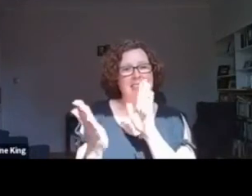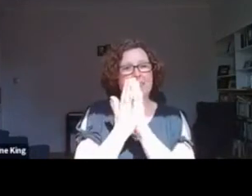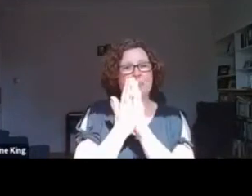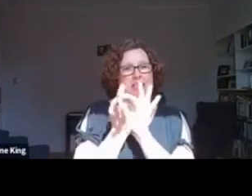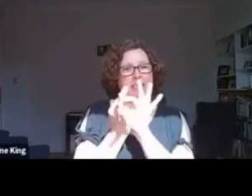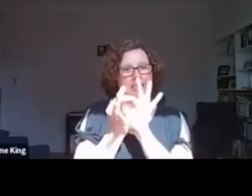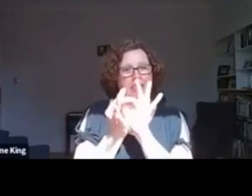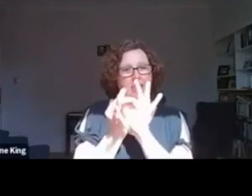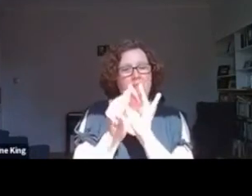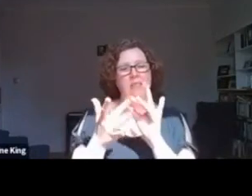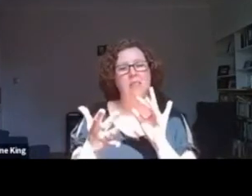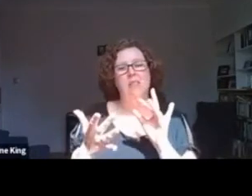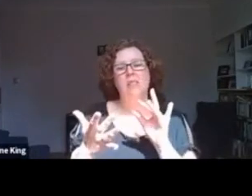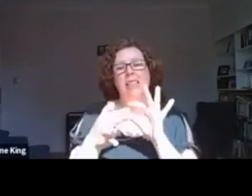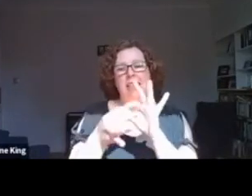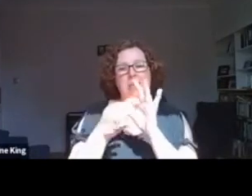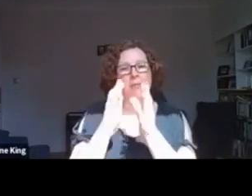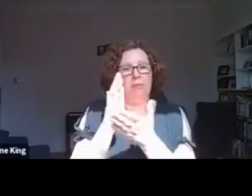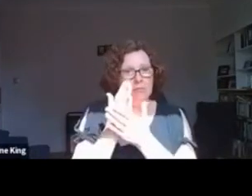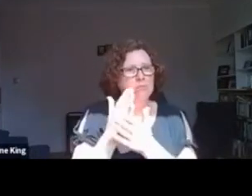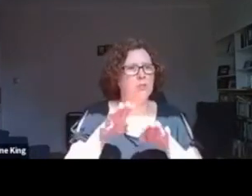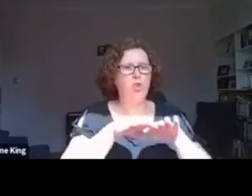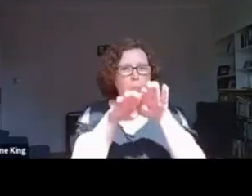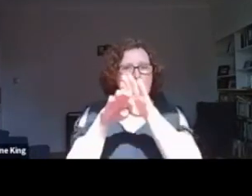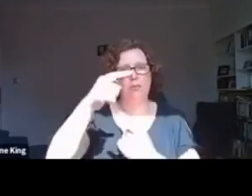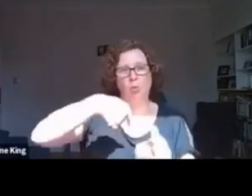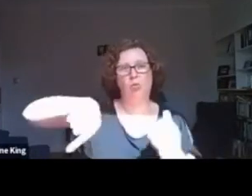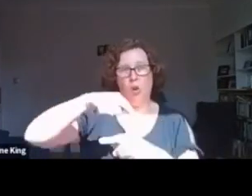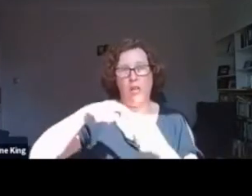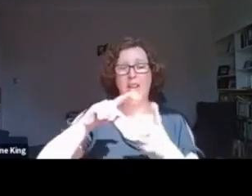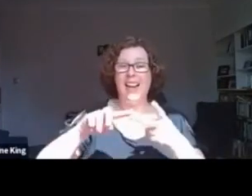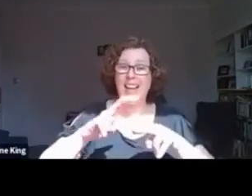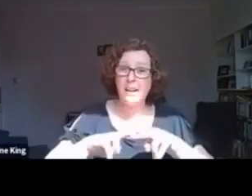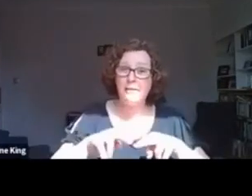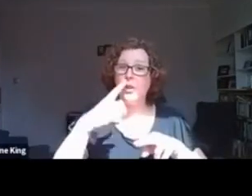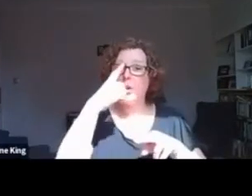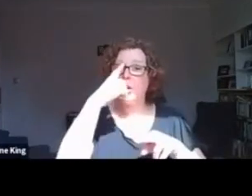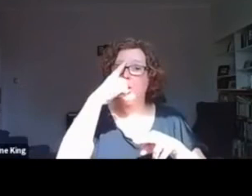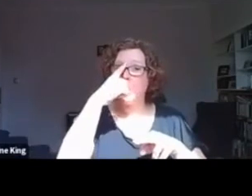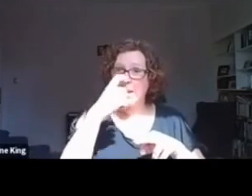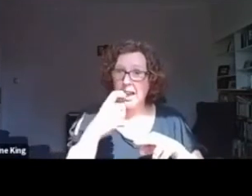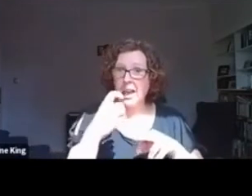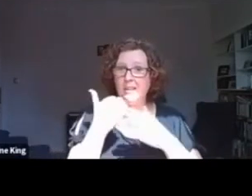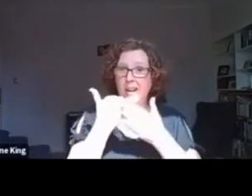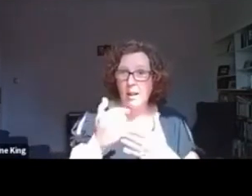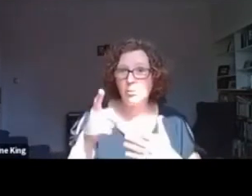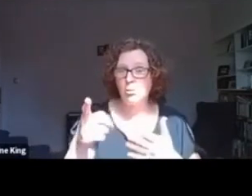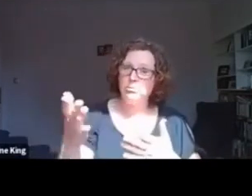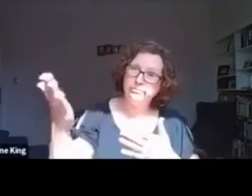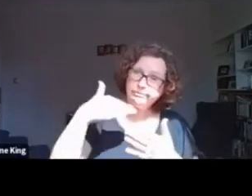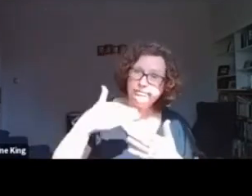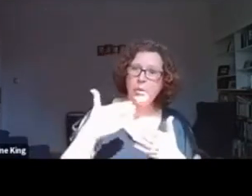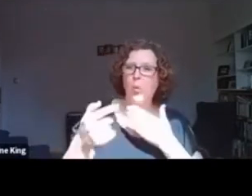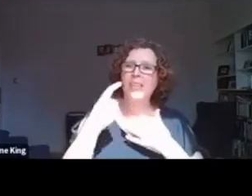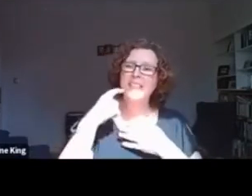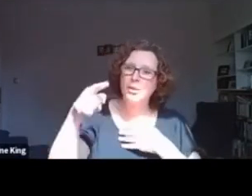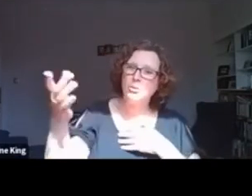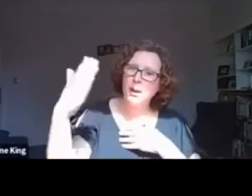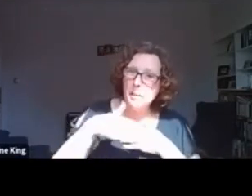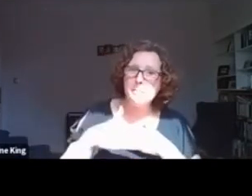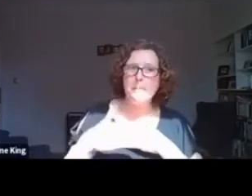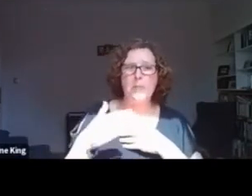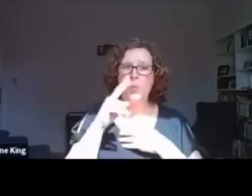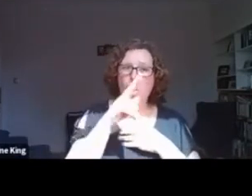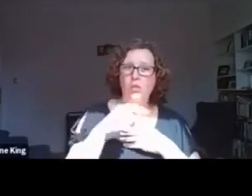between us all. If there is anything we can do to make attending the episode easier for you, please let us know and we will try to